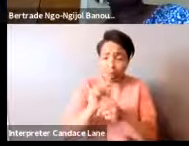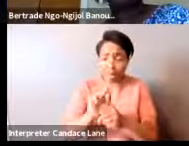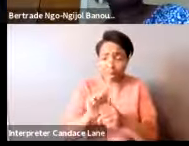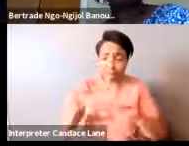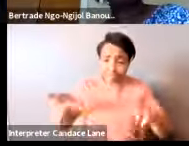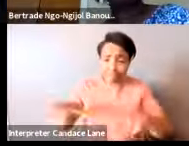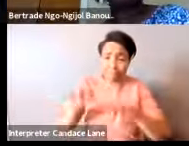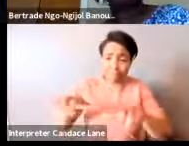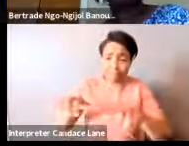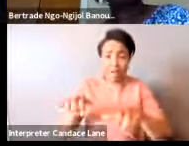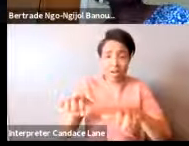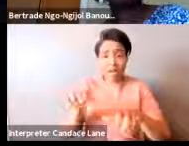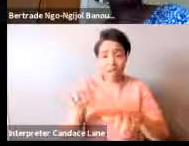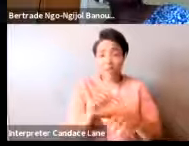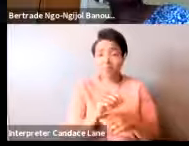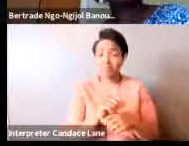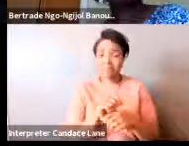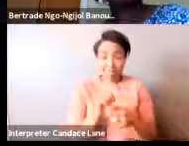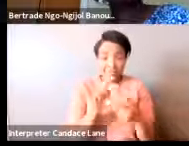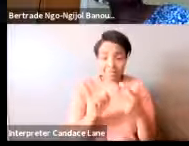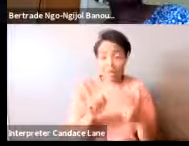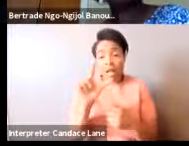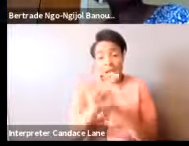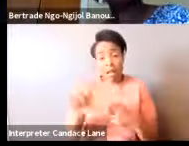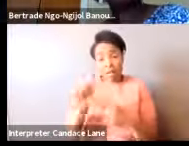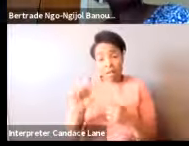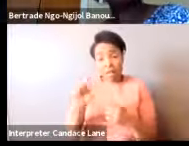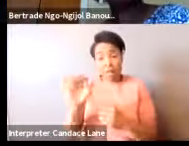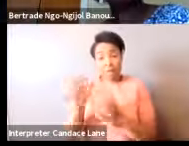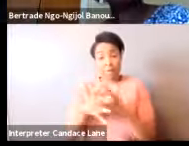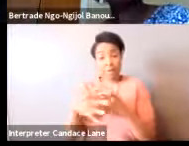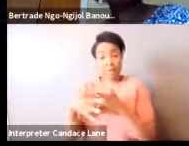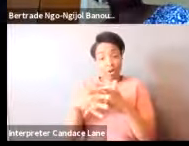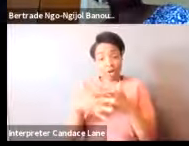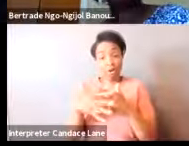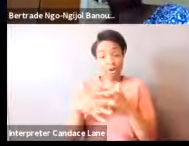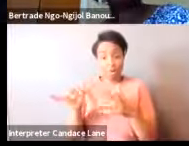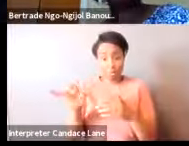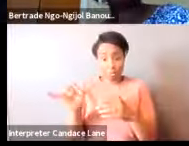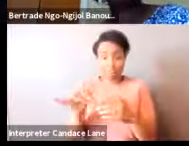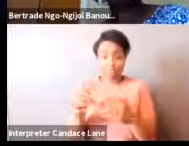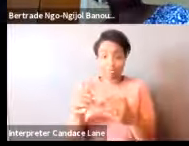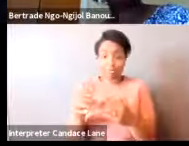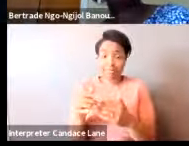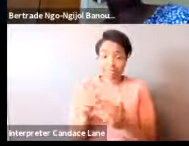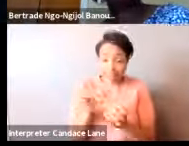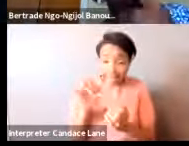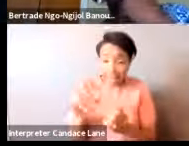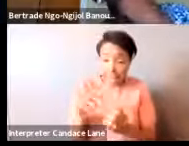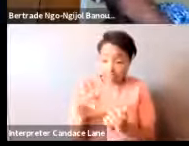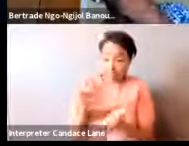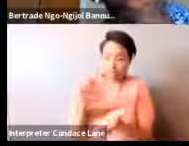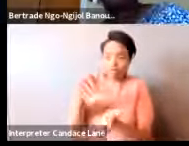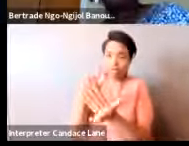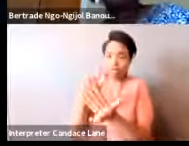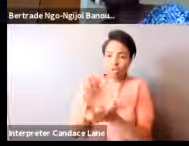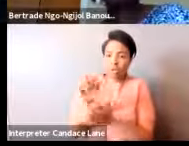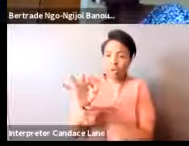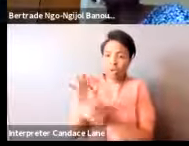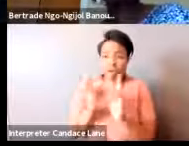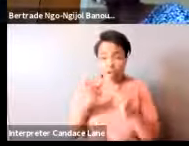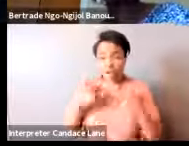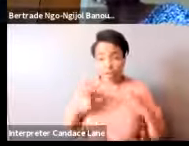One Bronx. Of course, Library of America, the Center for Humanities, and all the folks that helped